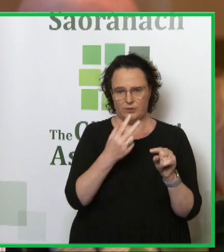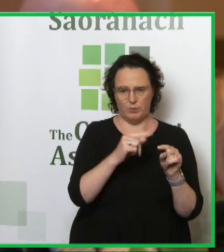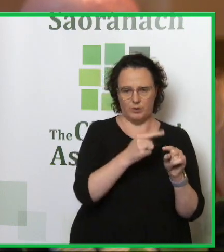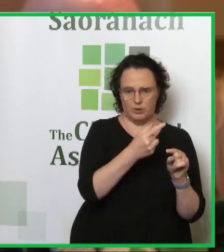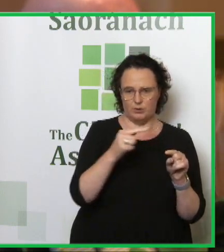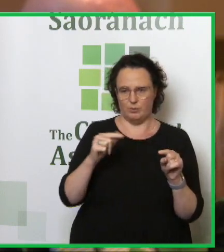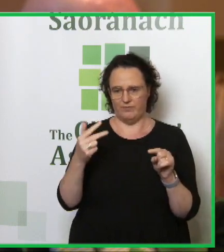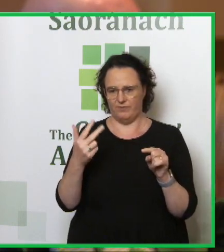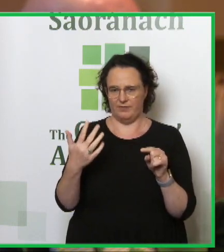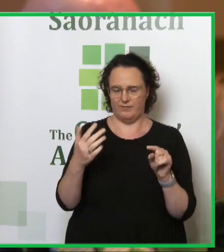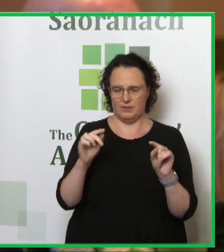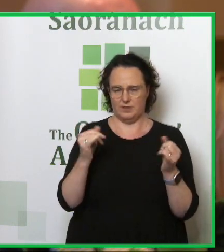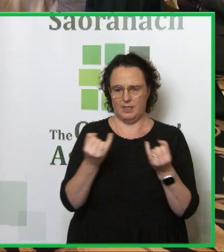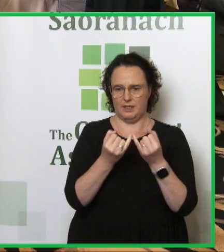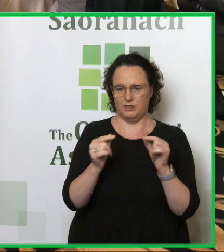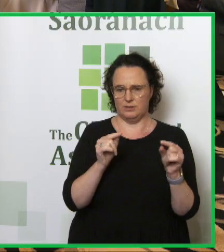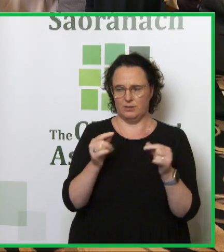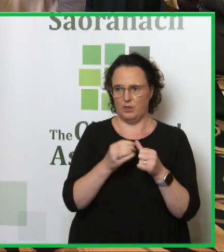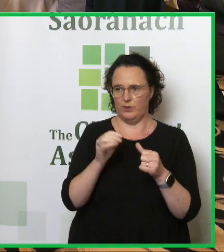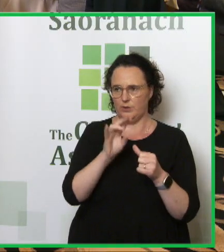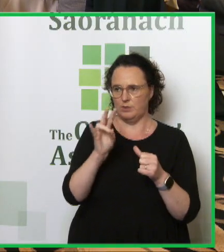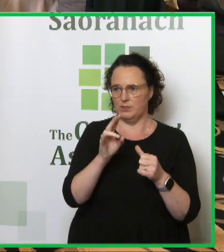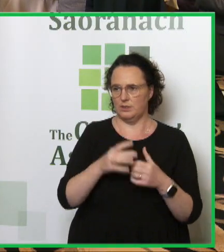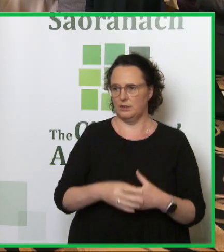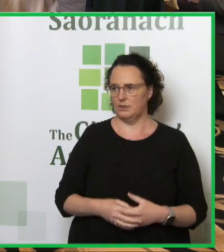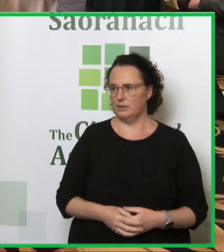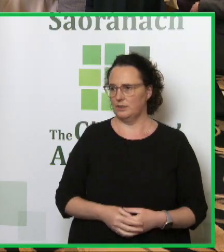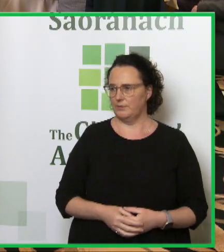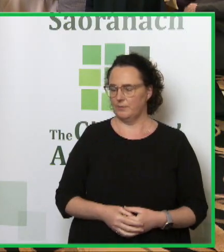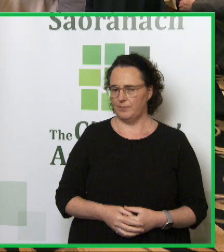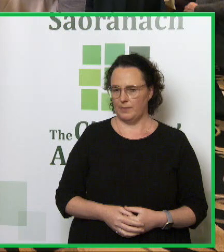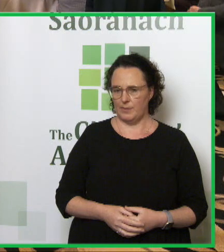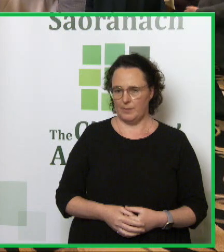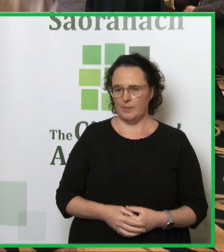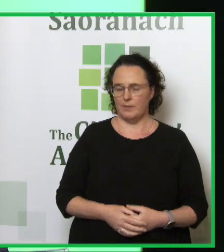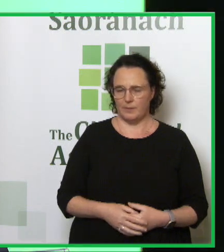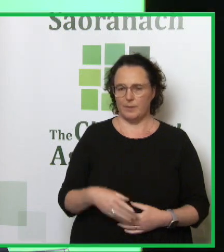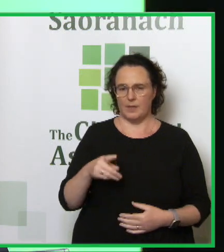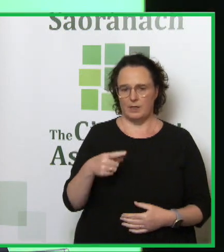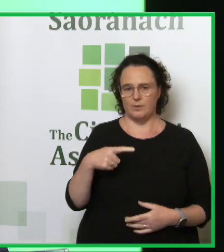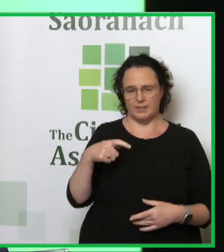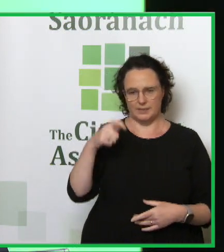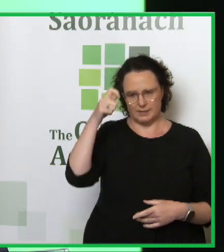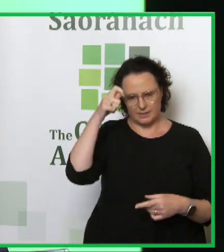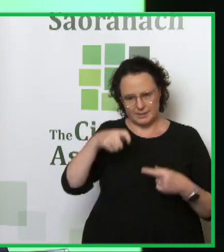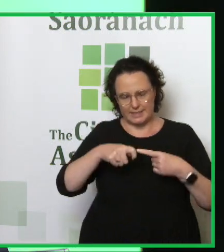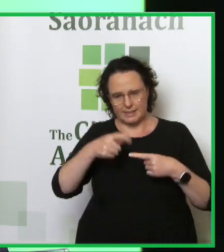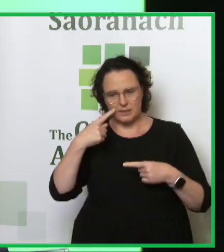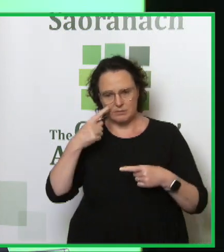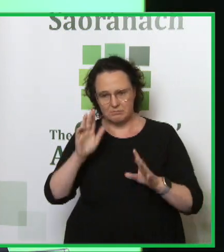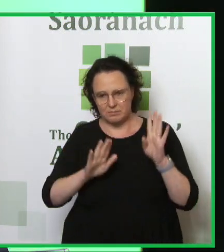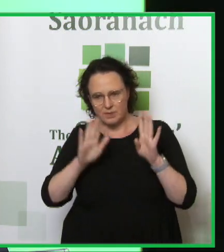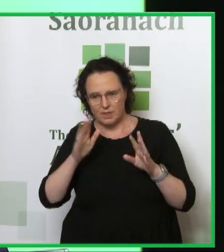considered valid? That's all my questions. Thanks. Okay, I'm going to test the room just on the second one. Do we want to reflect a